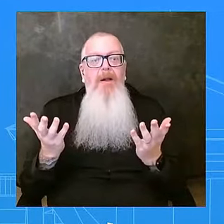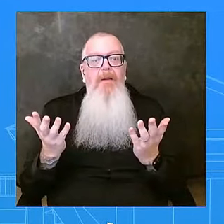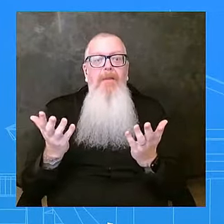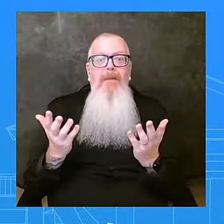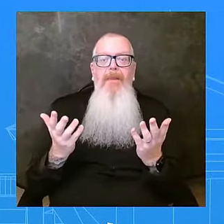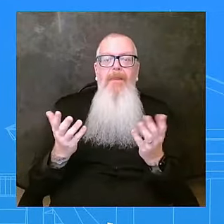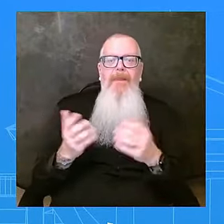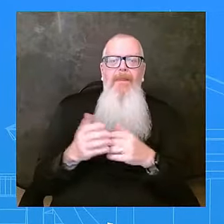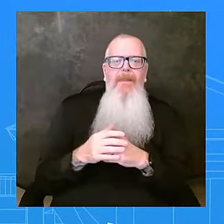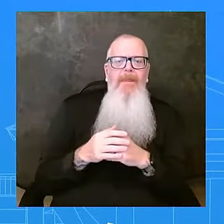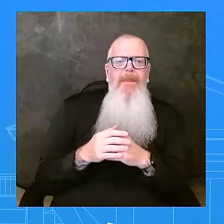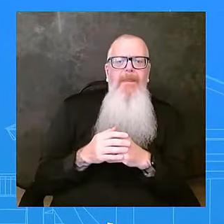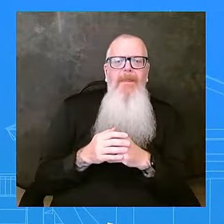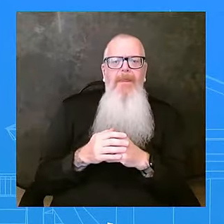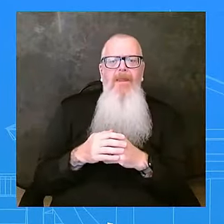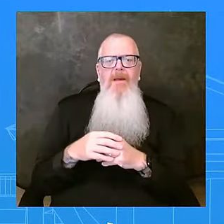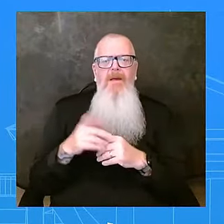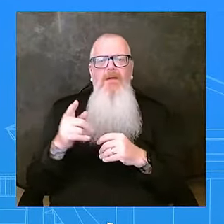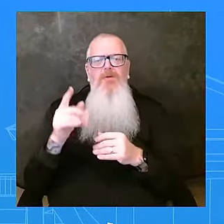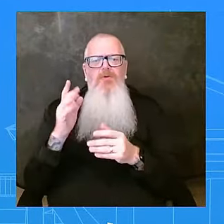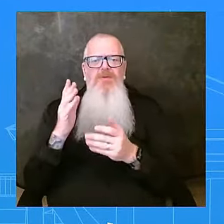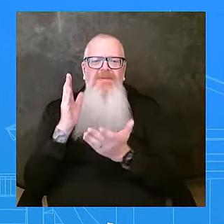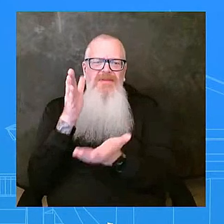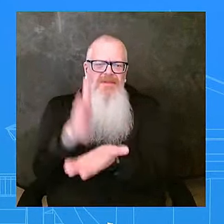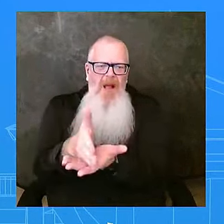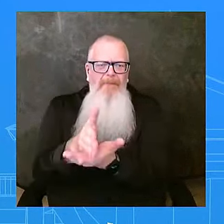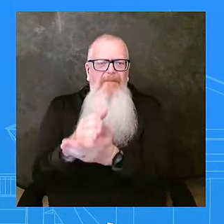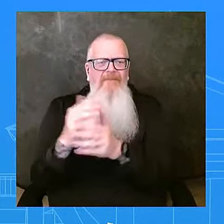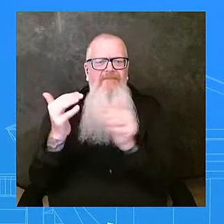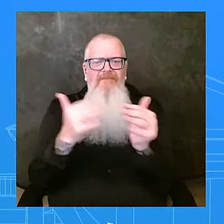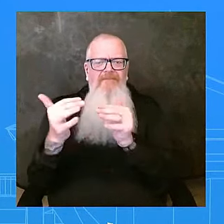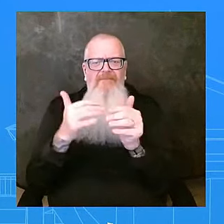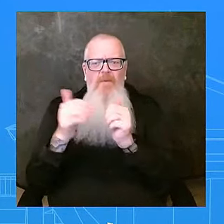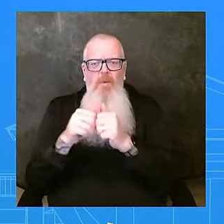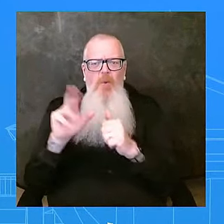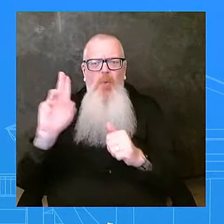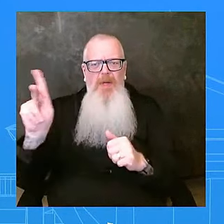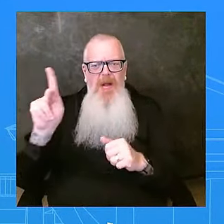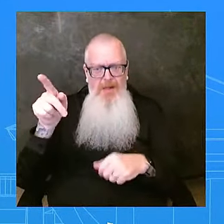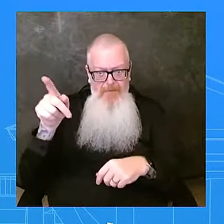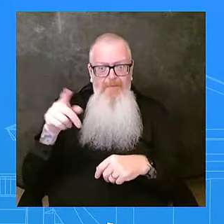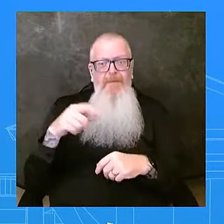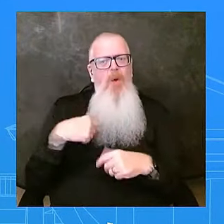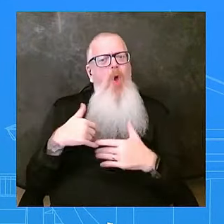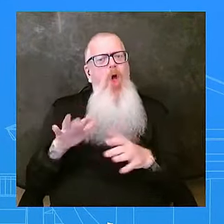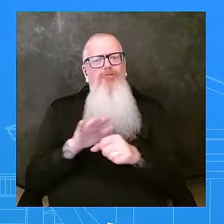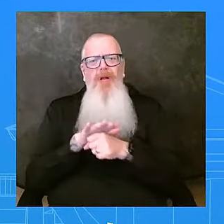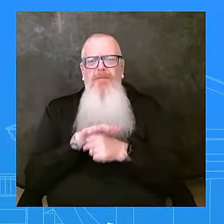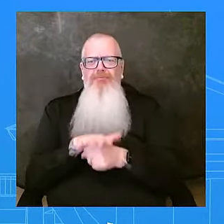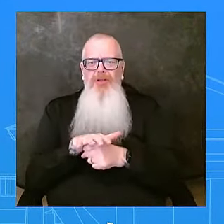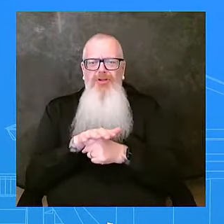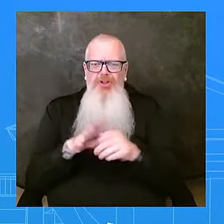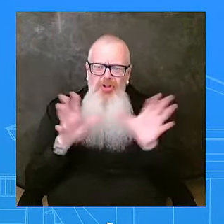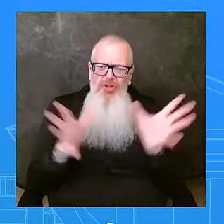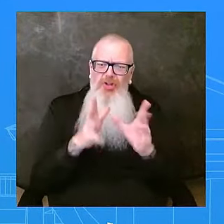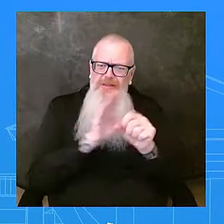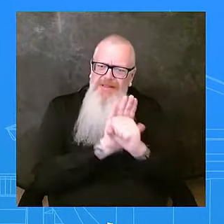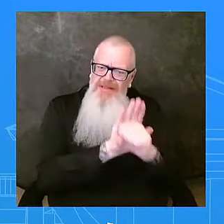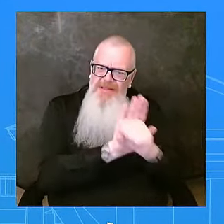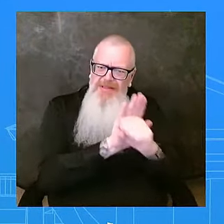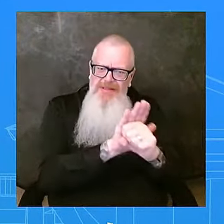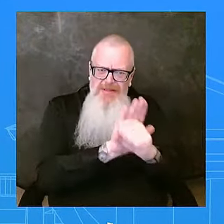I can't think of anything we haven't put more pressure on ourselves on than to try to get this deal. And we still, I think I just drew on